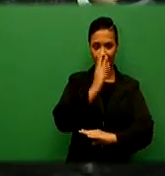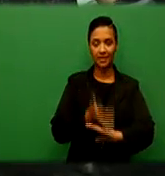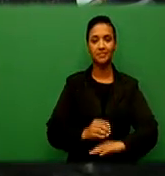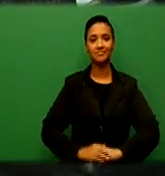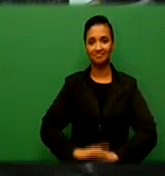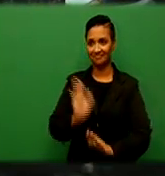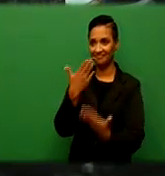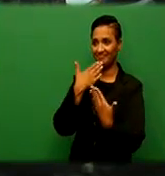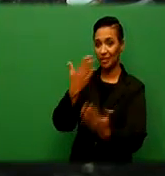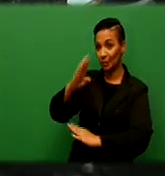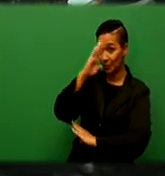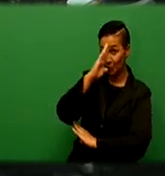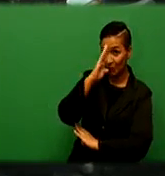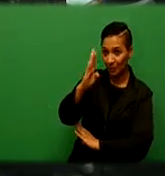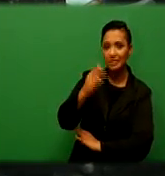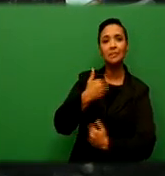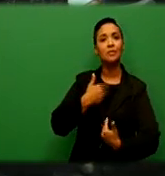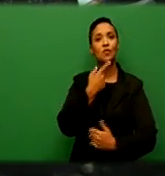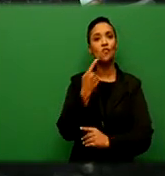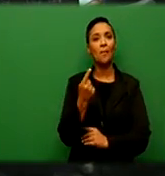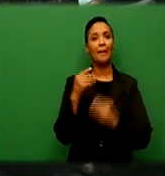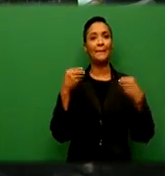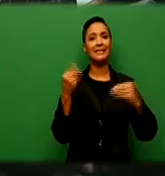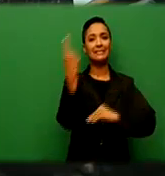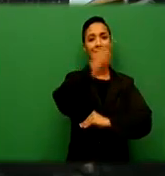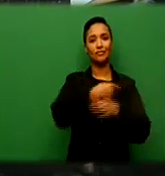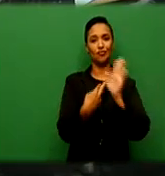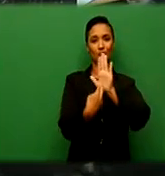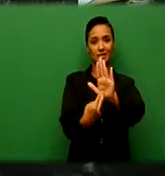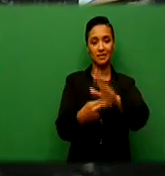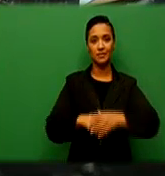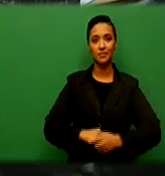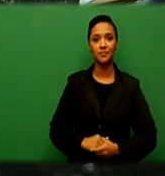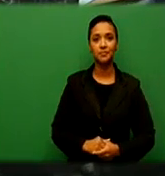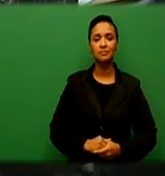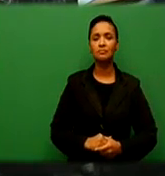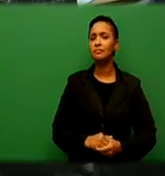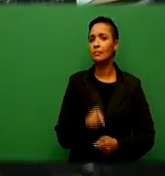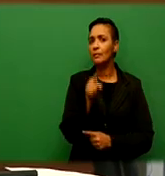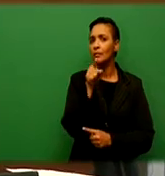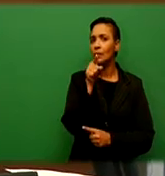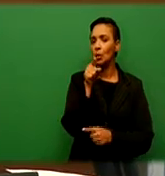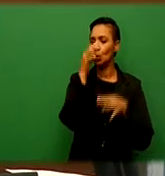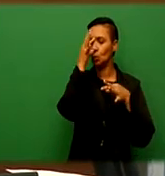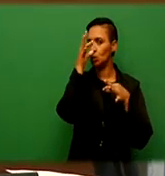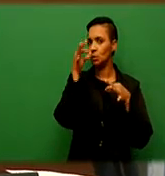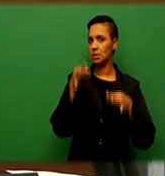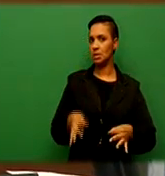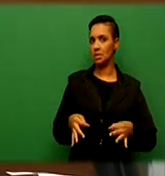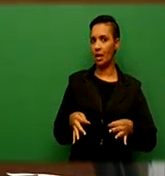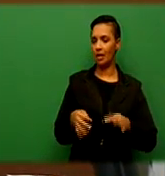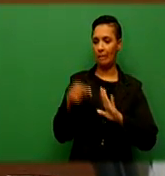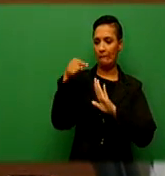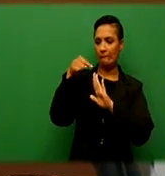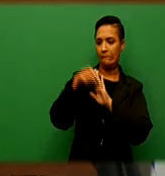Thank you. Good afternoon, Governor Ntsakisi Mashangani from Business Day. What were the reasons behind the downward